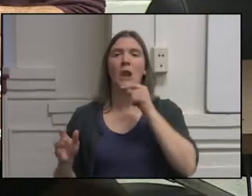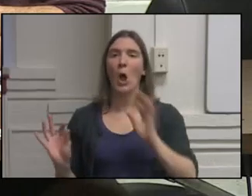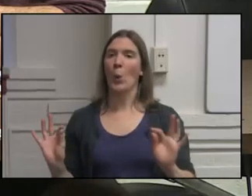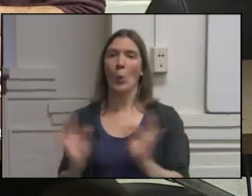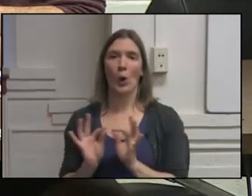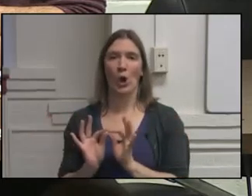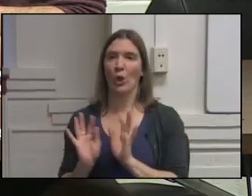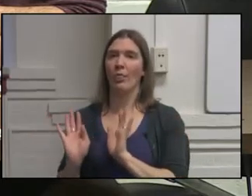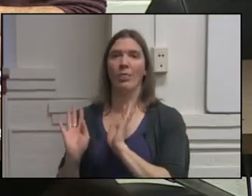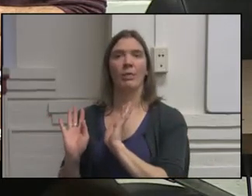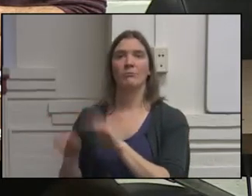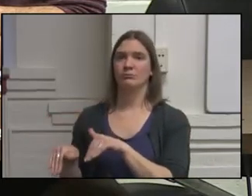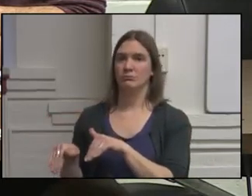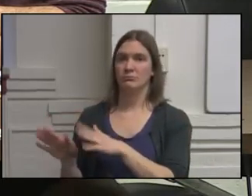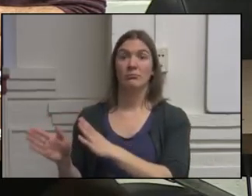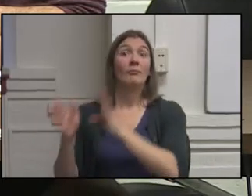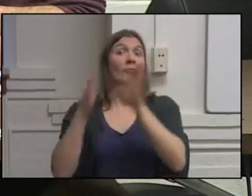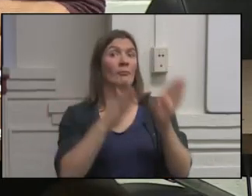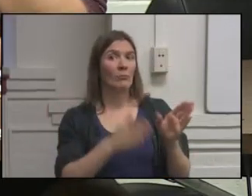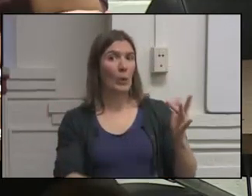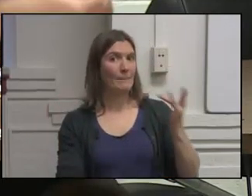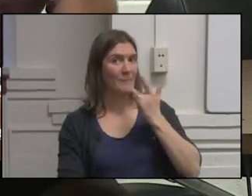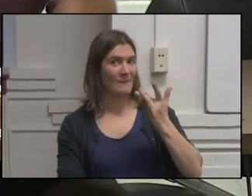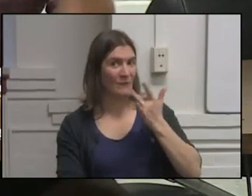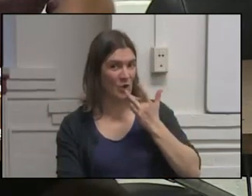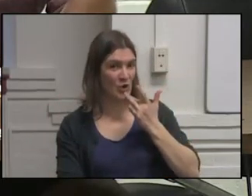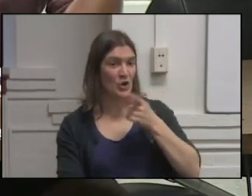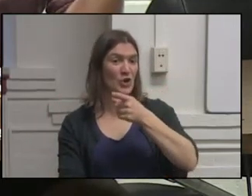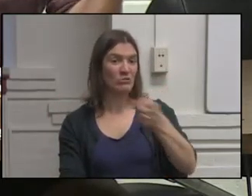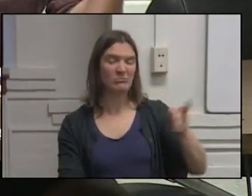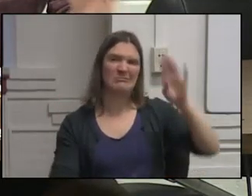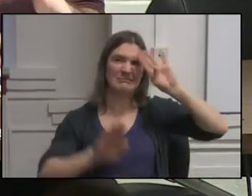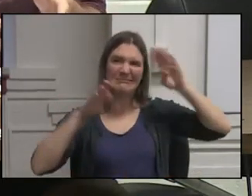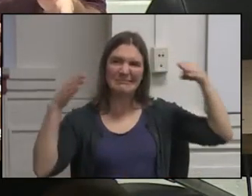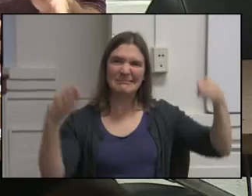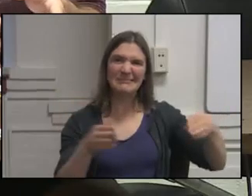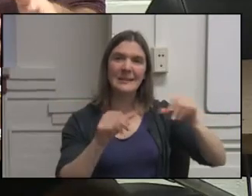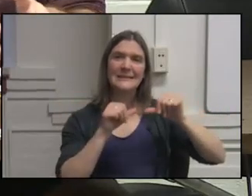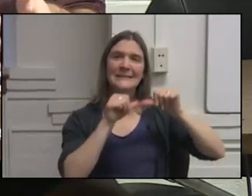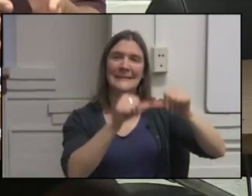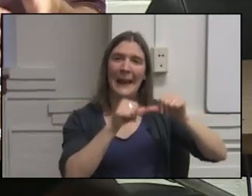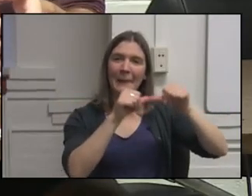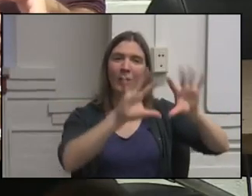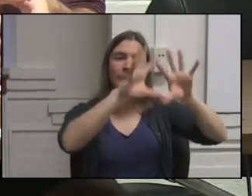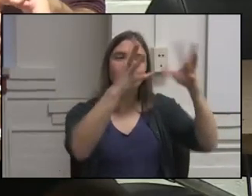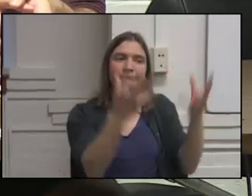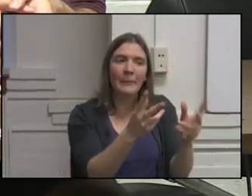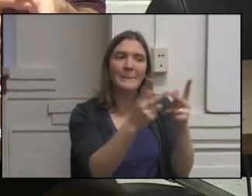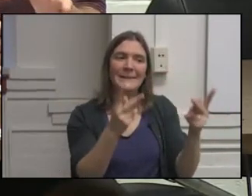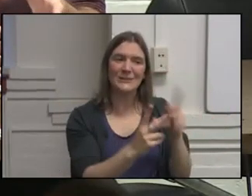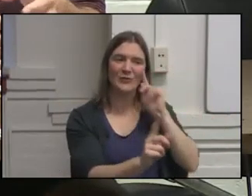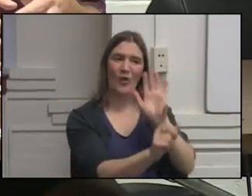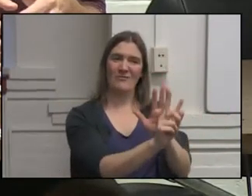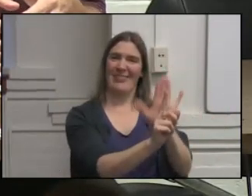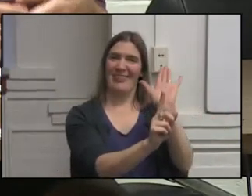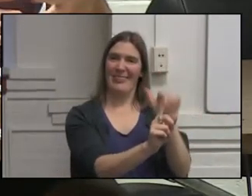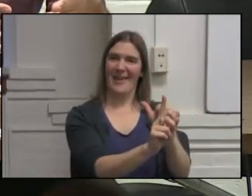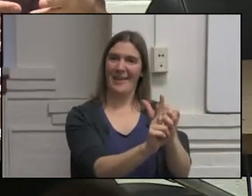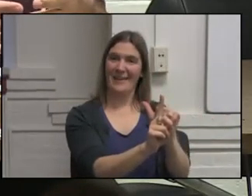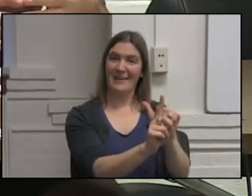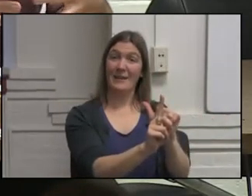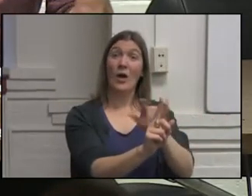really work. And we'd prefer the town focus fully on the sustainability coordinator position, and also